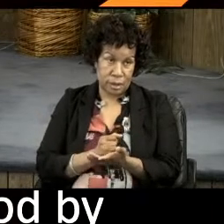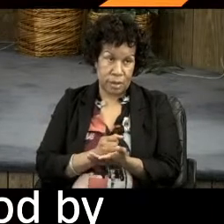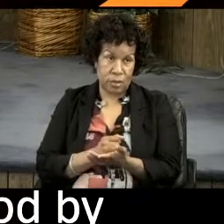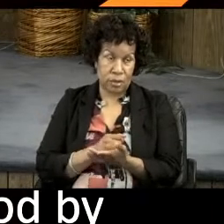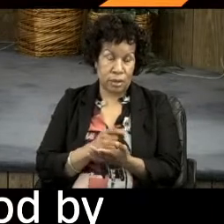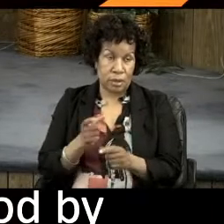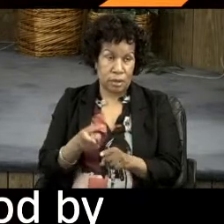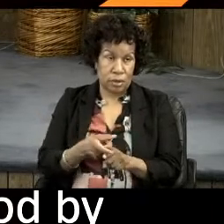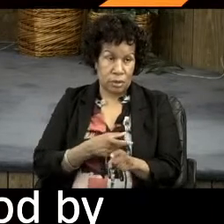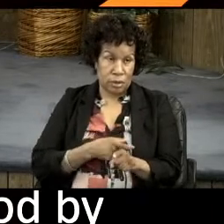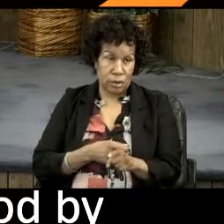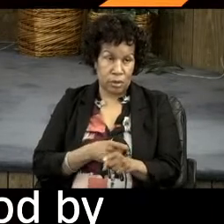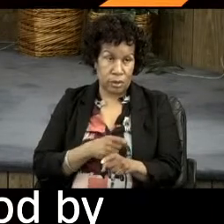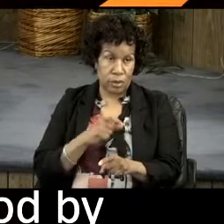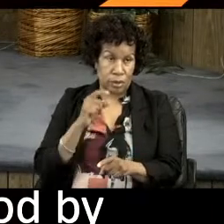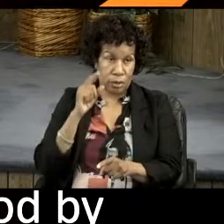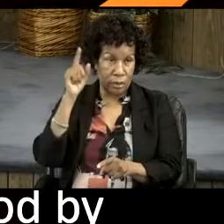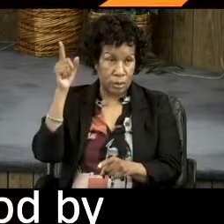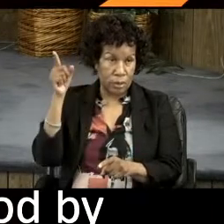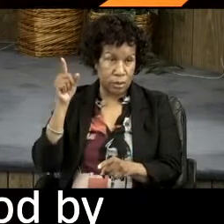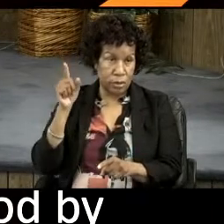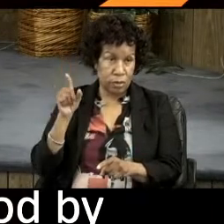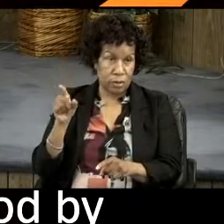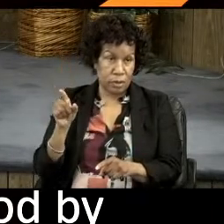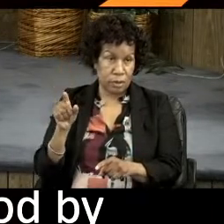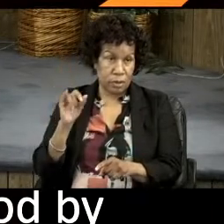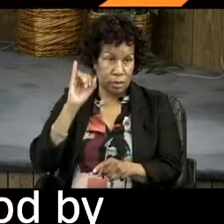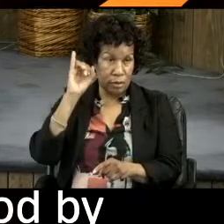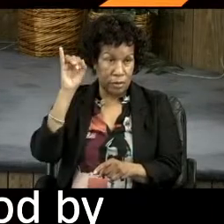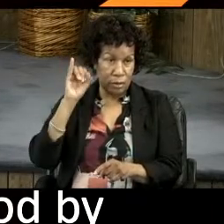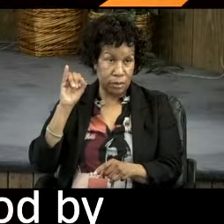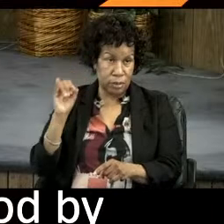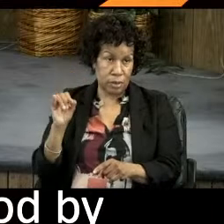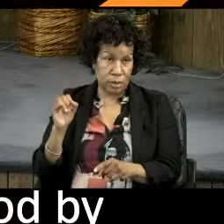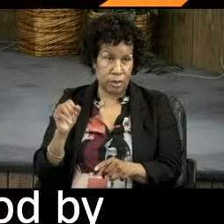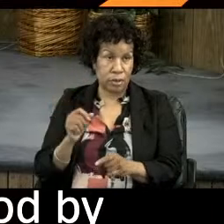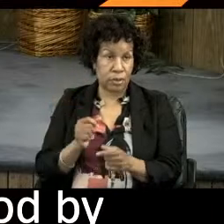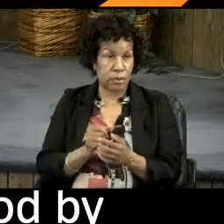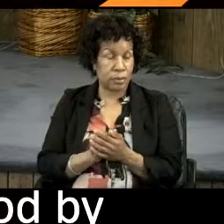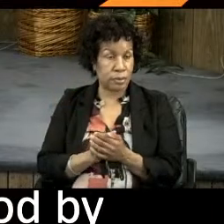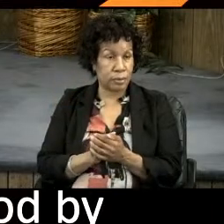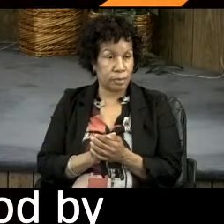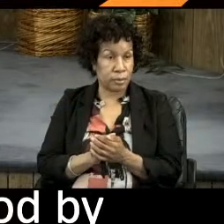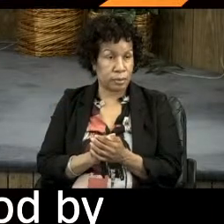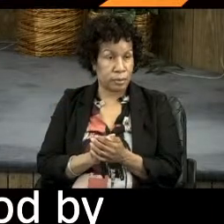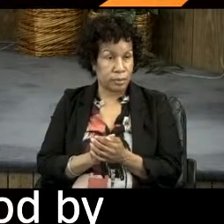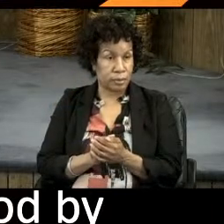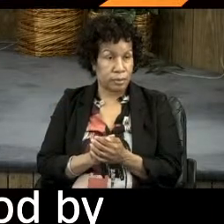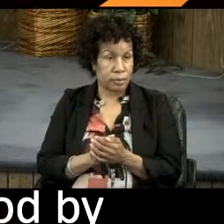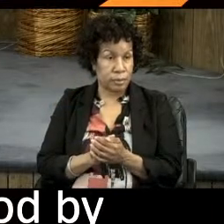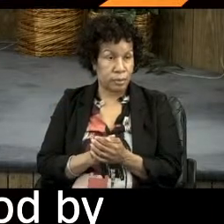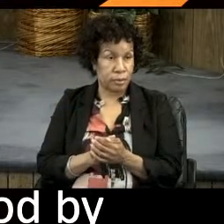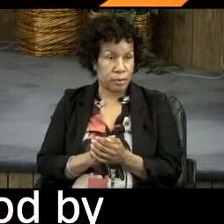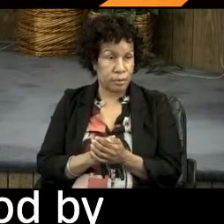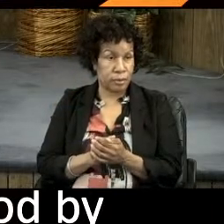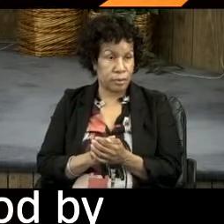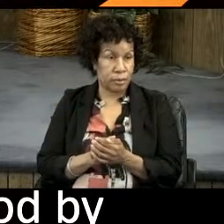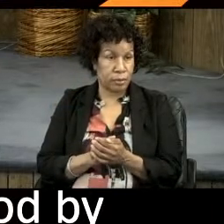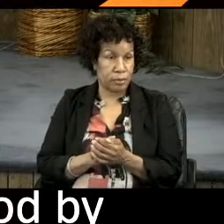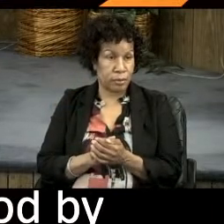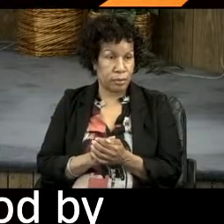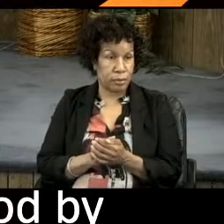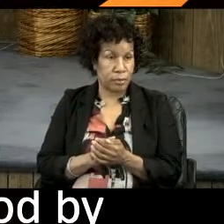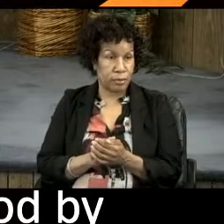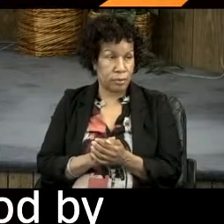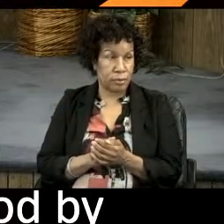and taketh away the reproach? We halfway through the chapter, and nobody